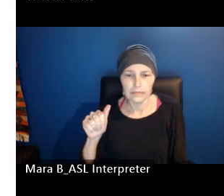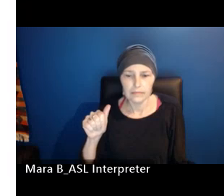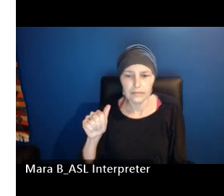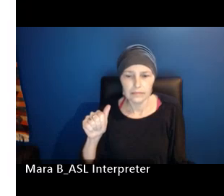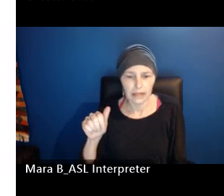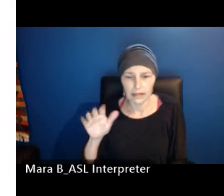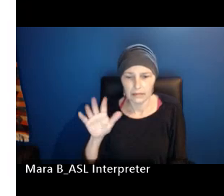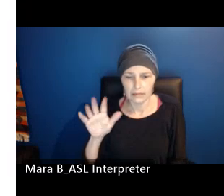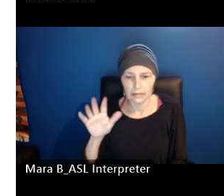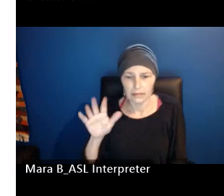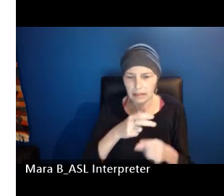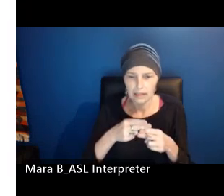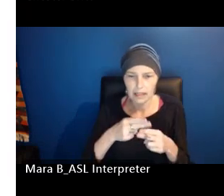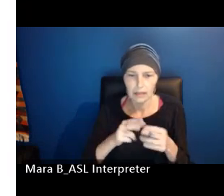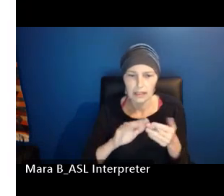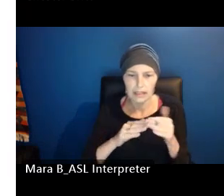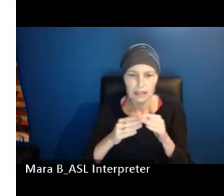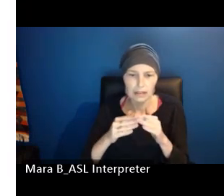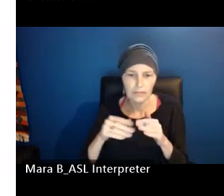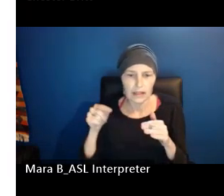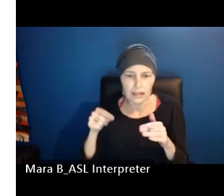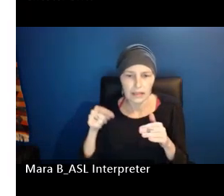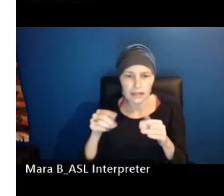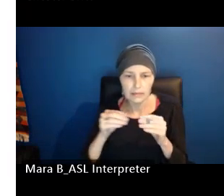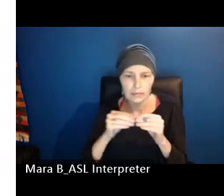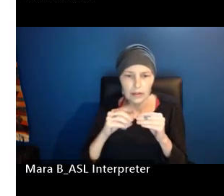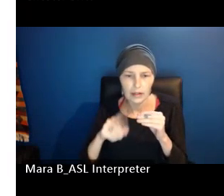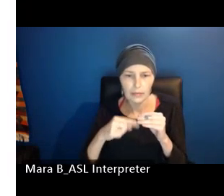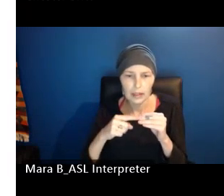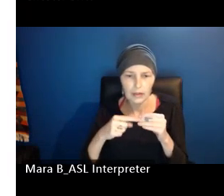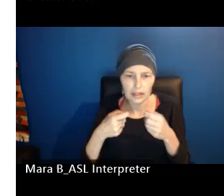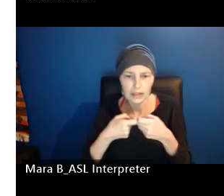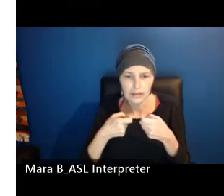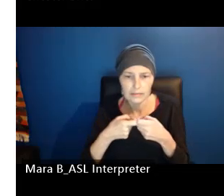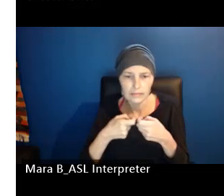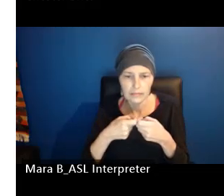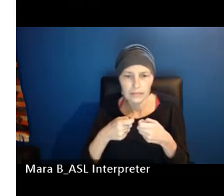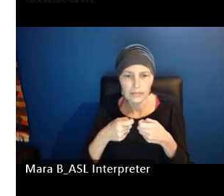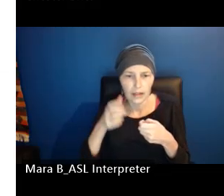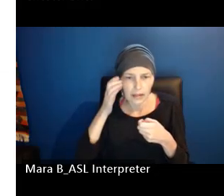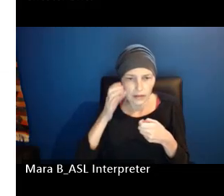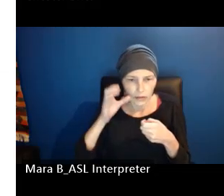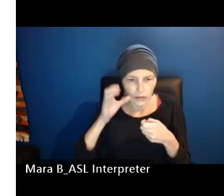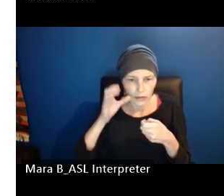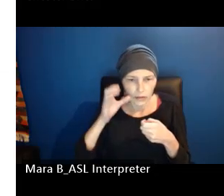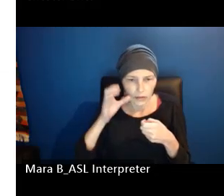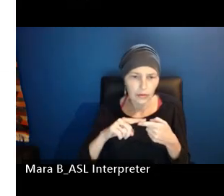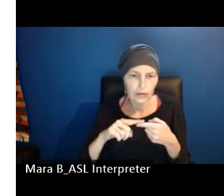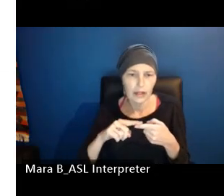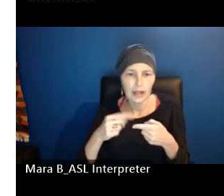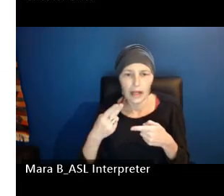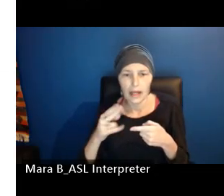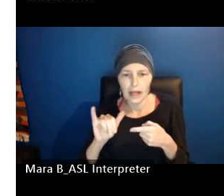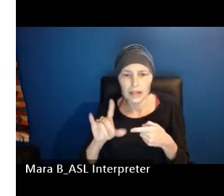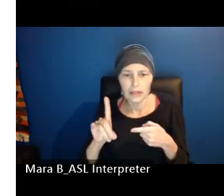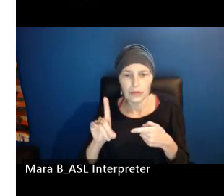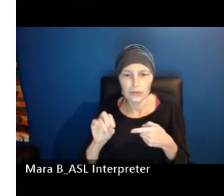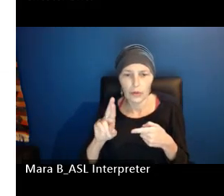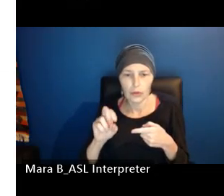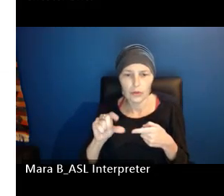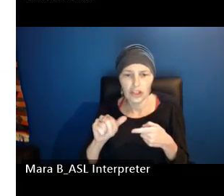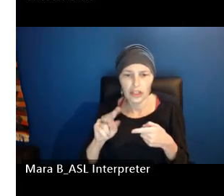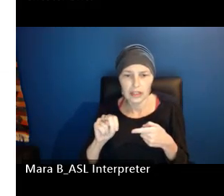about electricity. Solar and hydrogen, geothermal is not happening. They're only looking